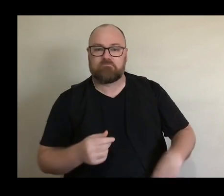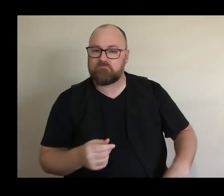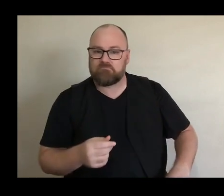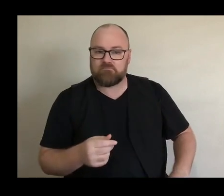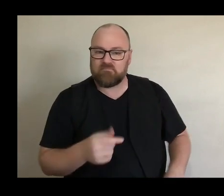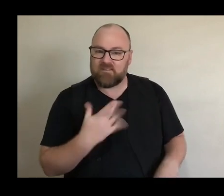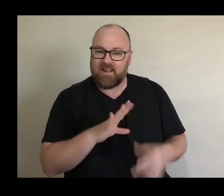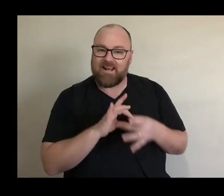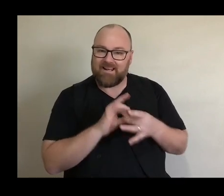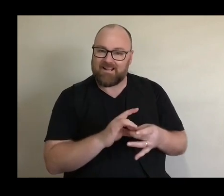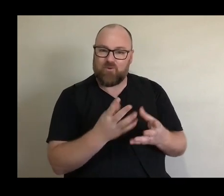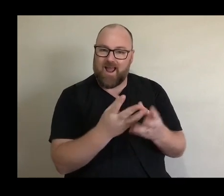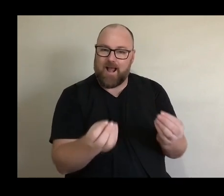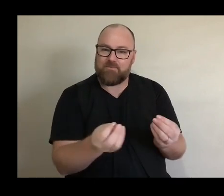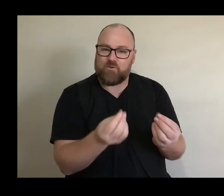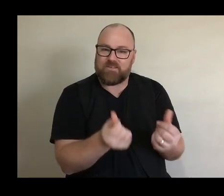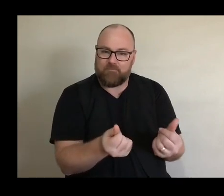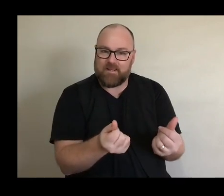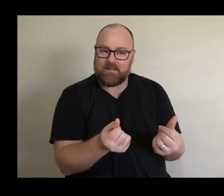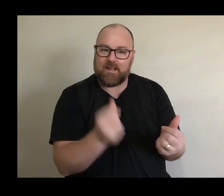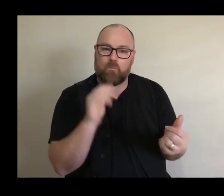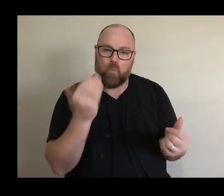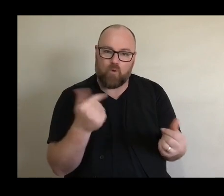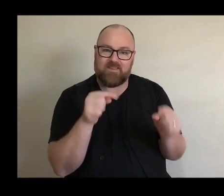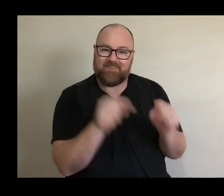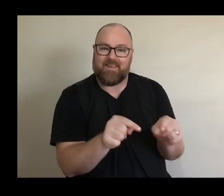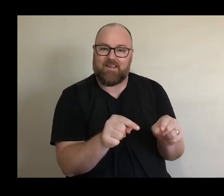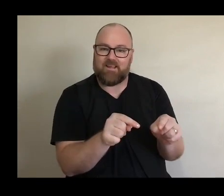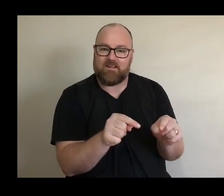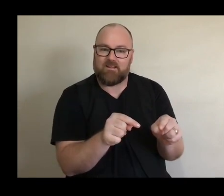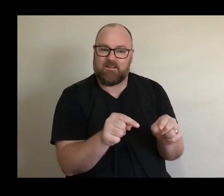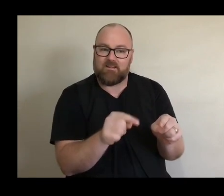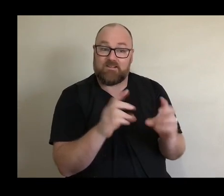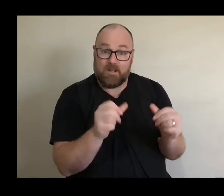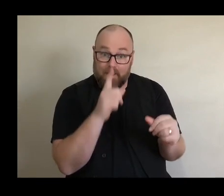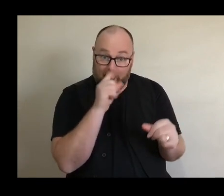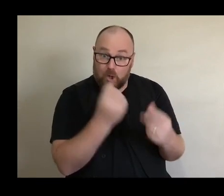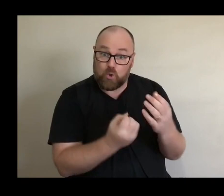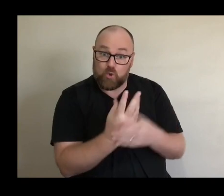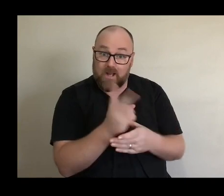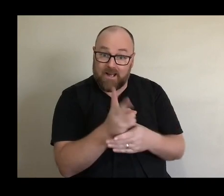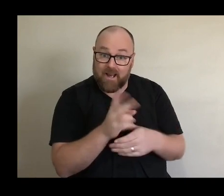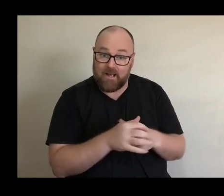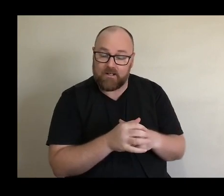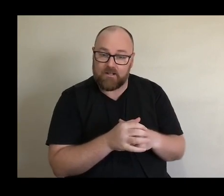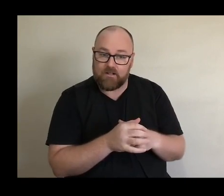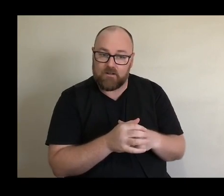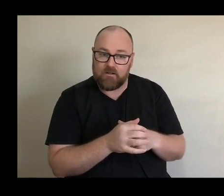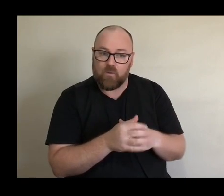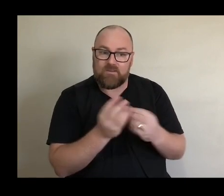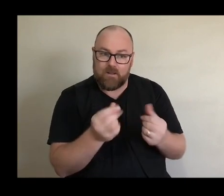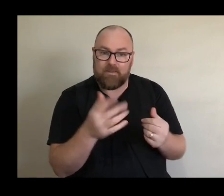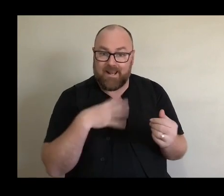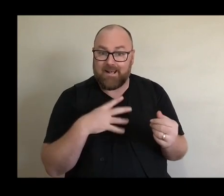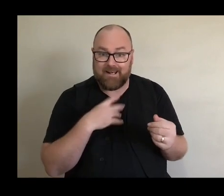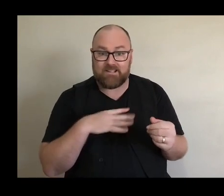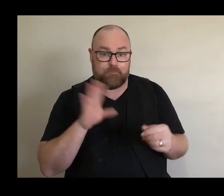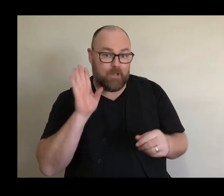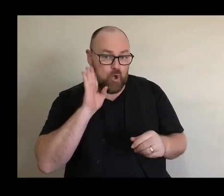of something that was there, something that could come back, and something that needs to be heard, right?